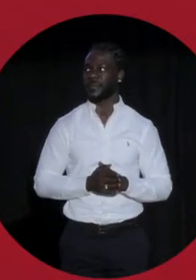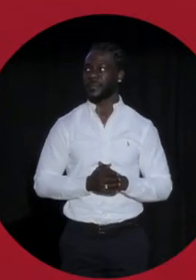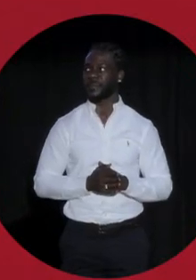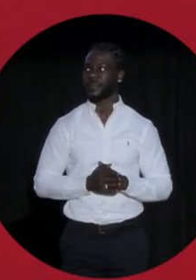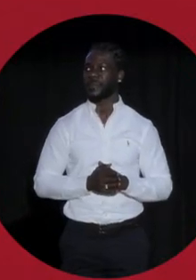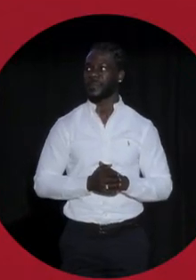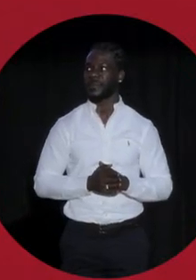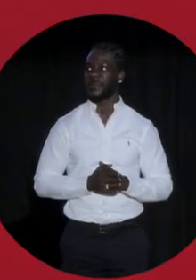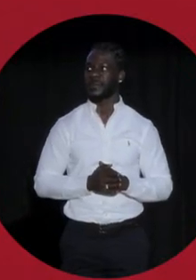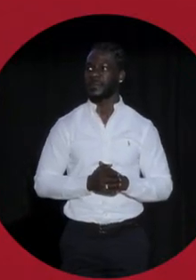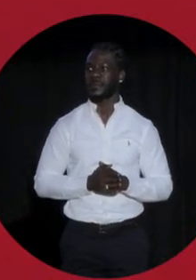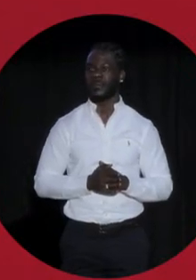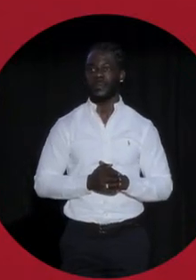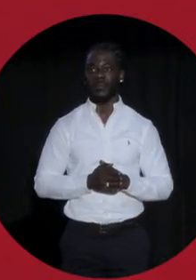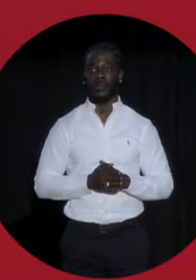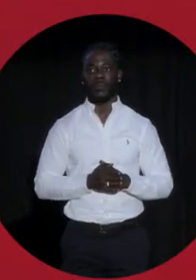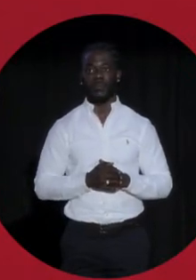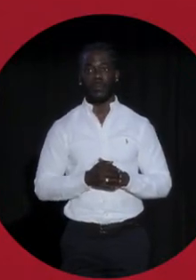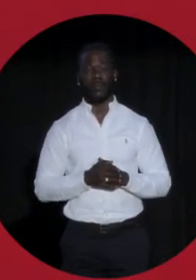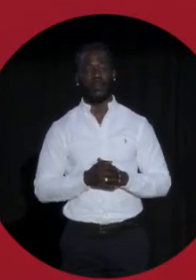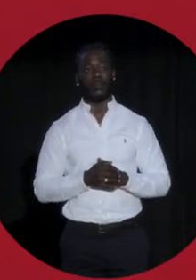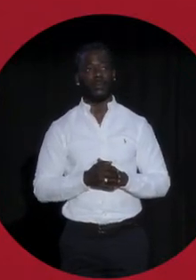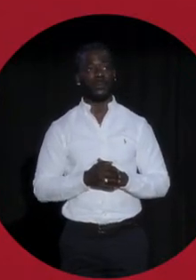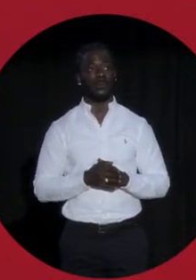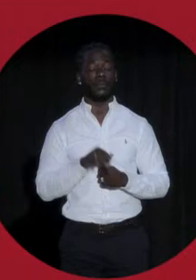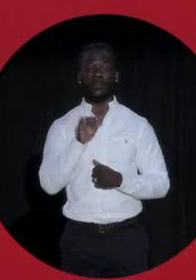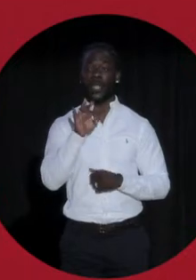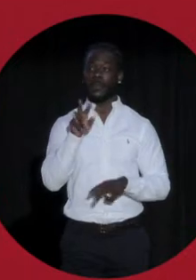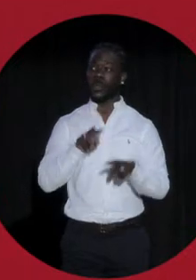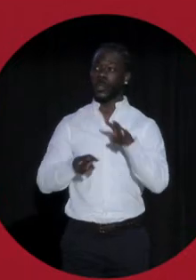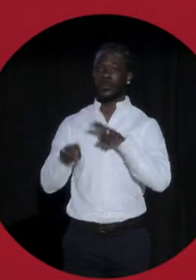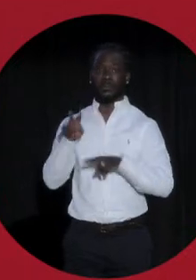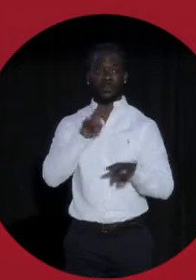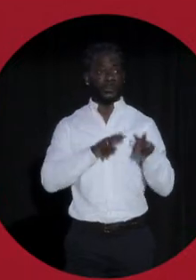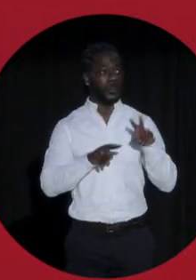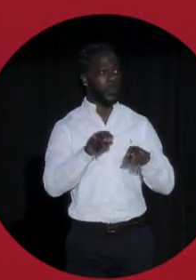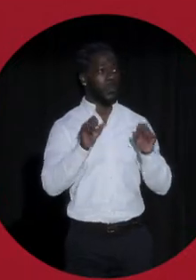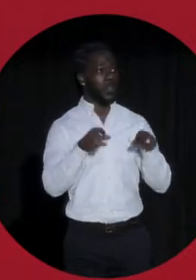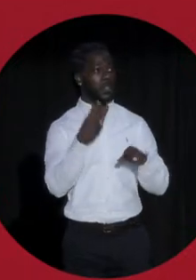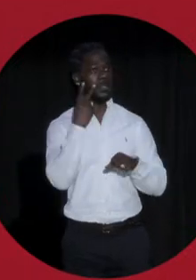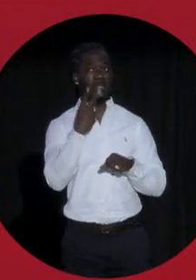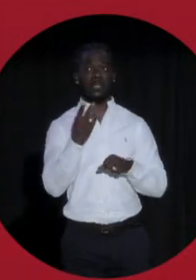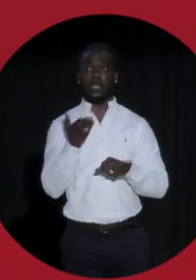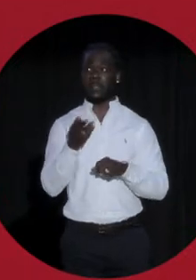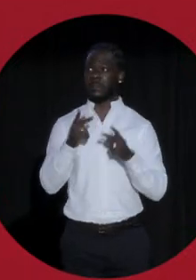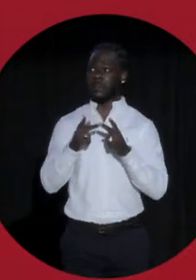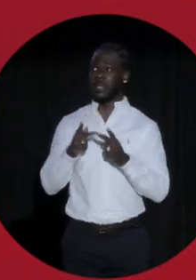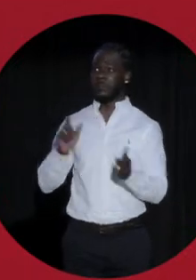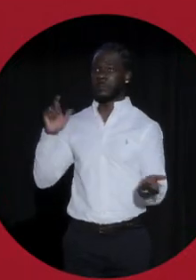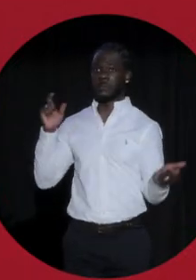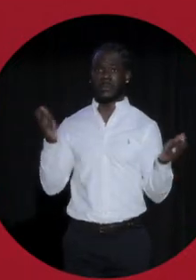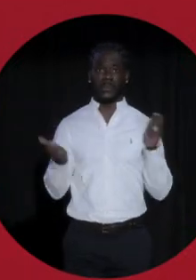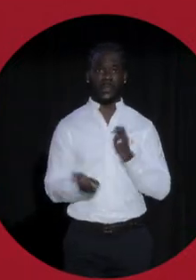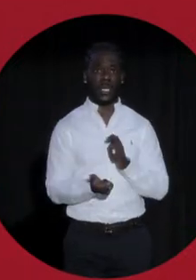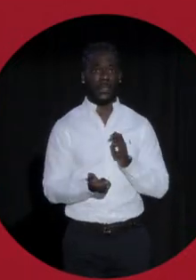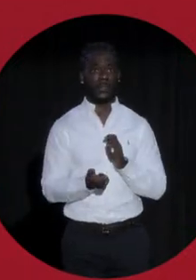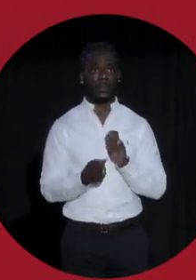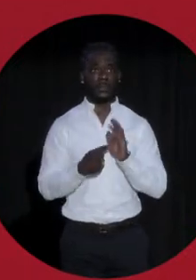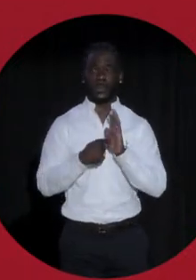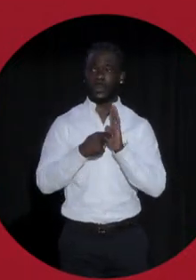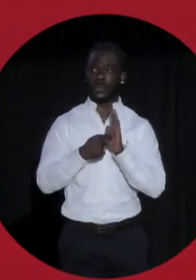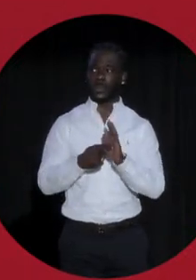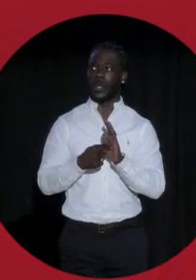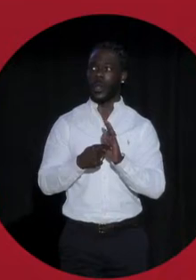If you take a moment to look around you, you see this showplace arena has been transformed to truly reflect